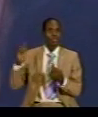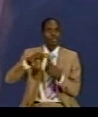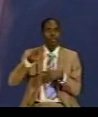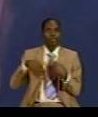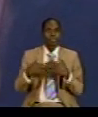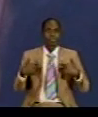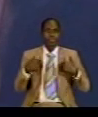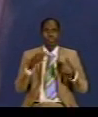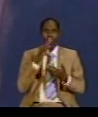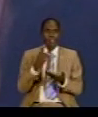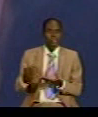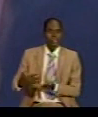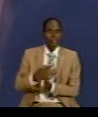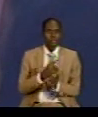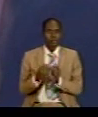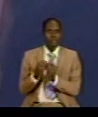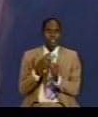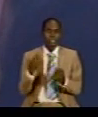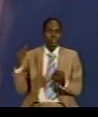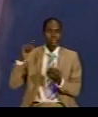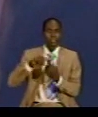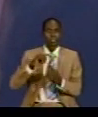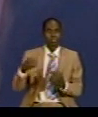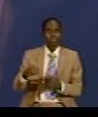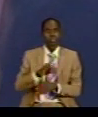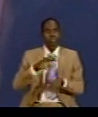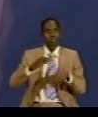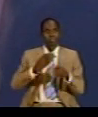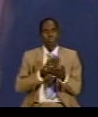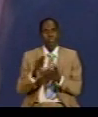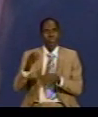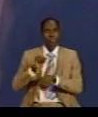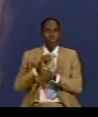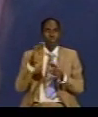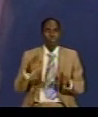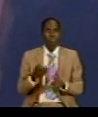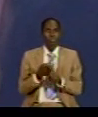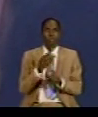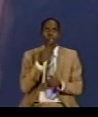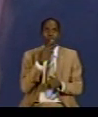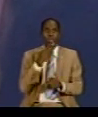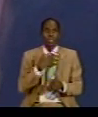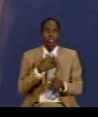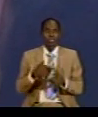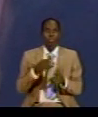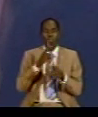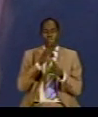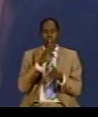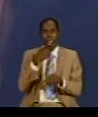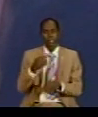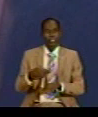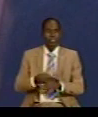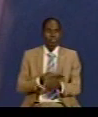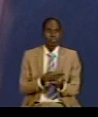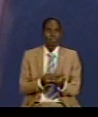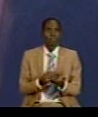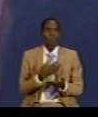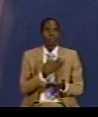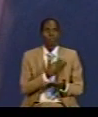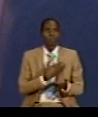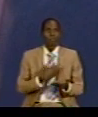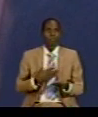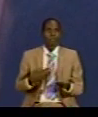well's mouth. Then we water the sheep. And while he yet spake with them, Rachel came with her father's